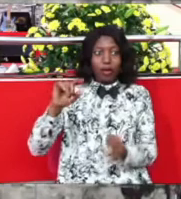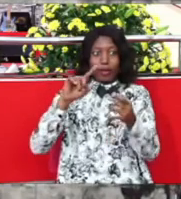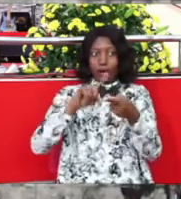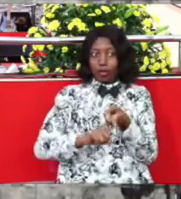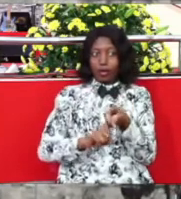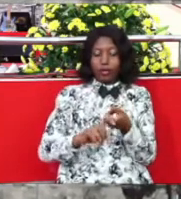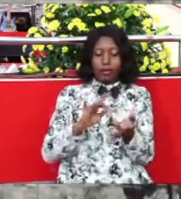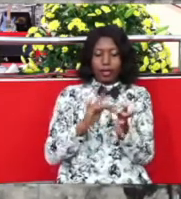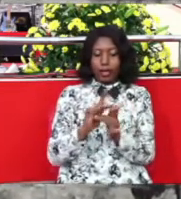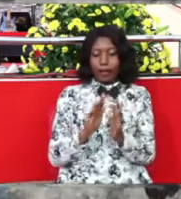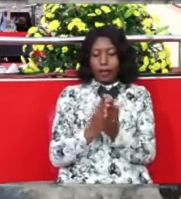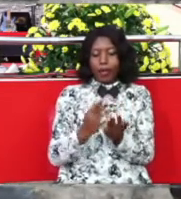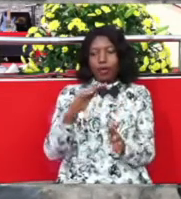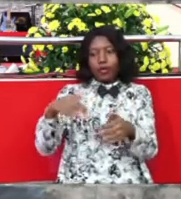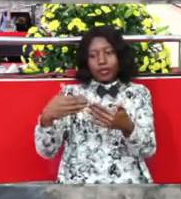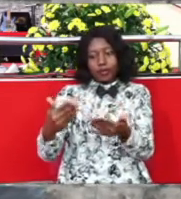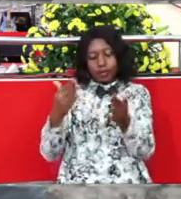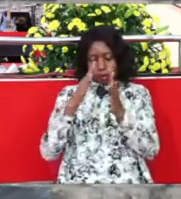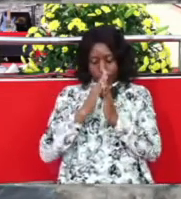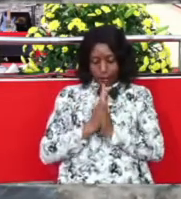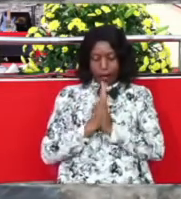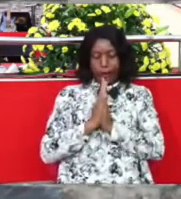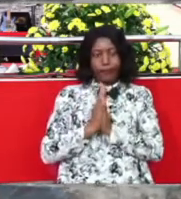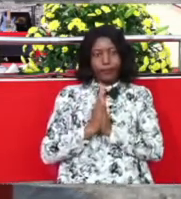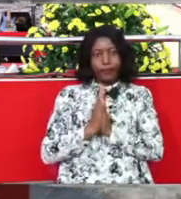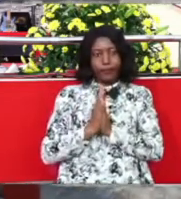ombi. It's actually an account of prayer of